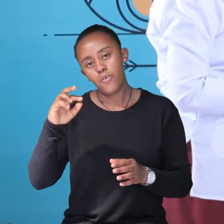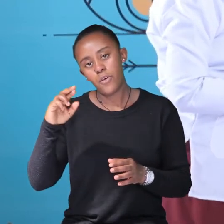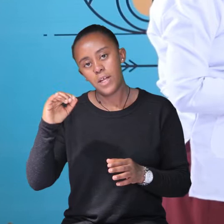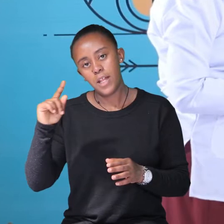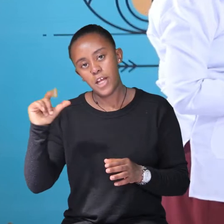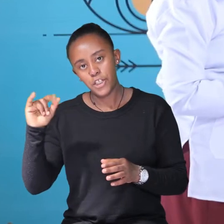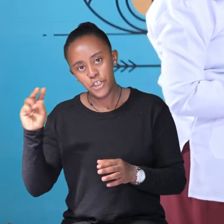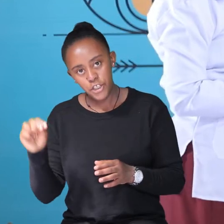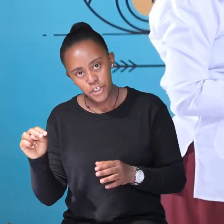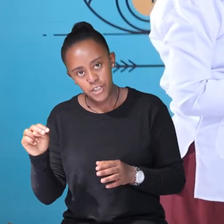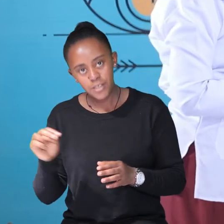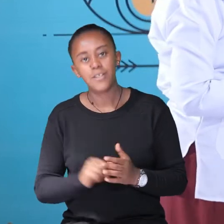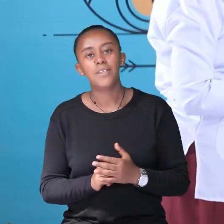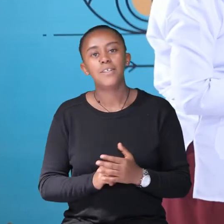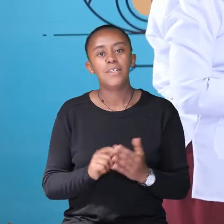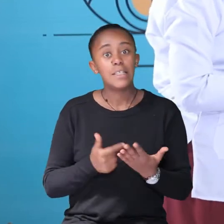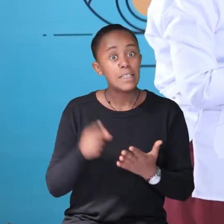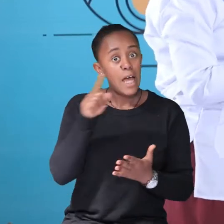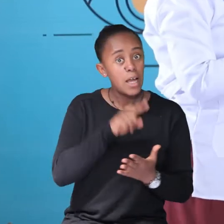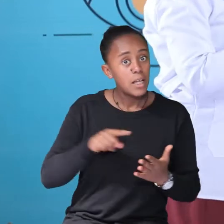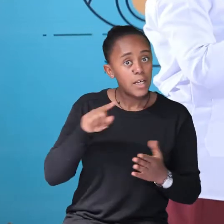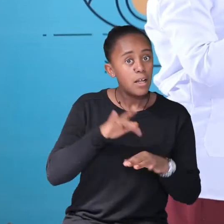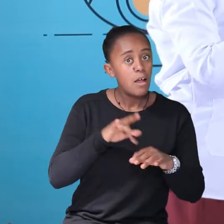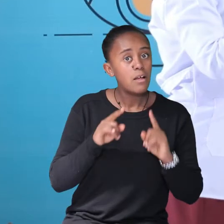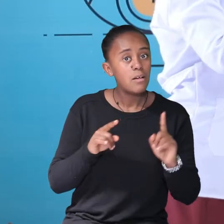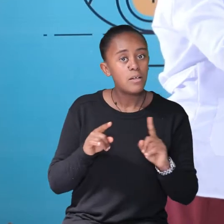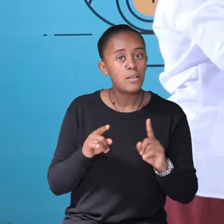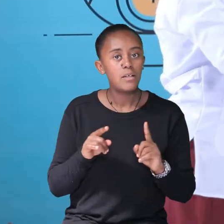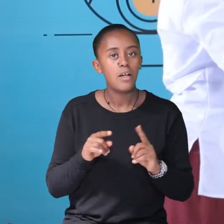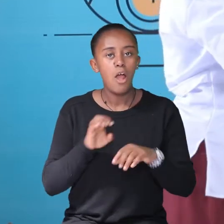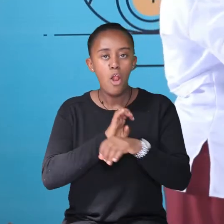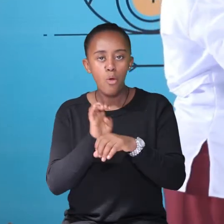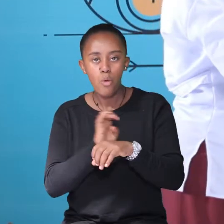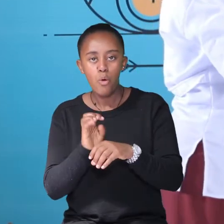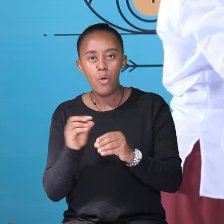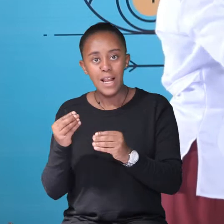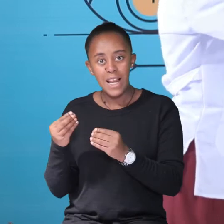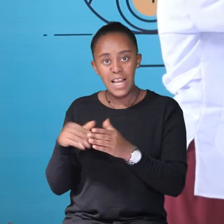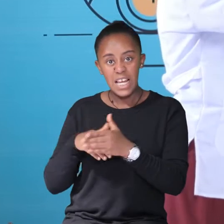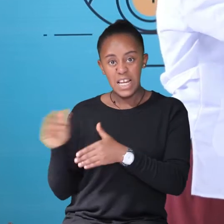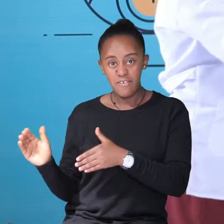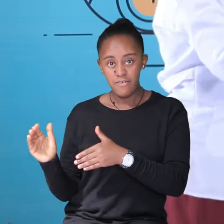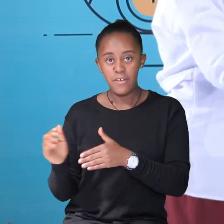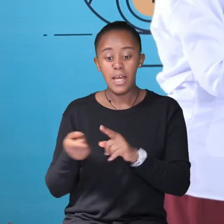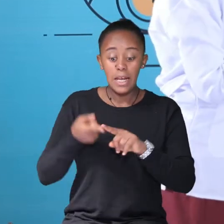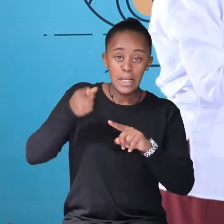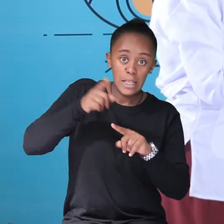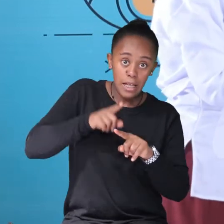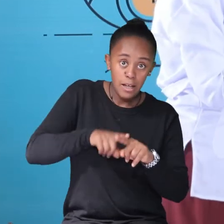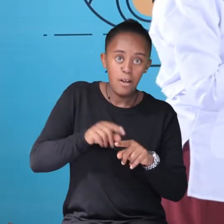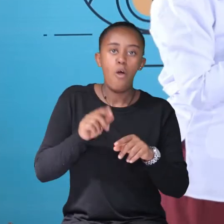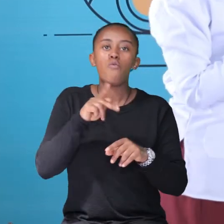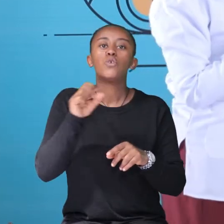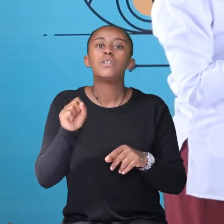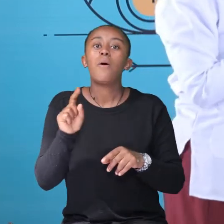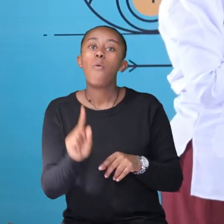For example, in cyclic photophosphorylation, electrons will leave from photosystem 1 and return back to photosystem